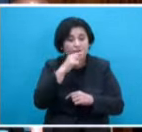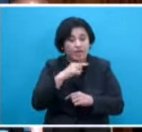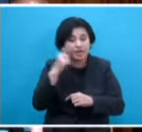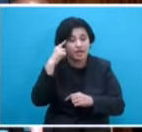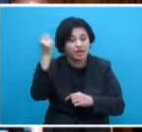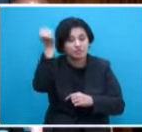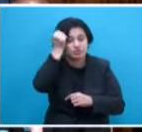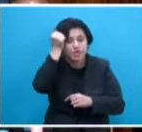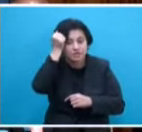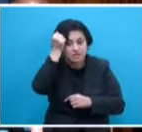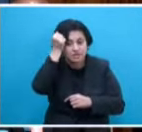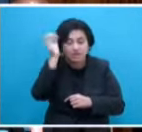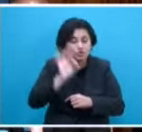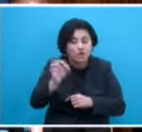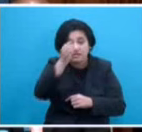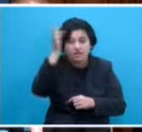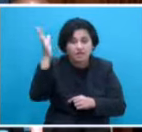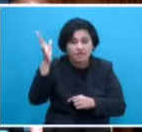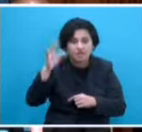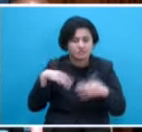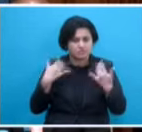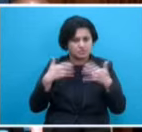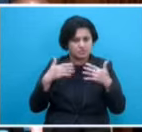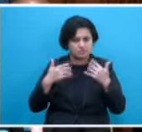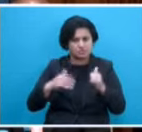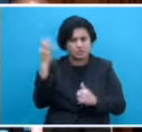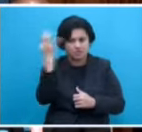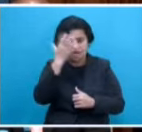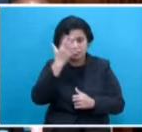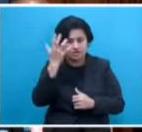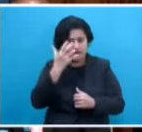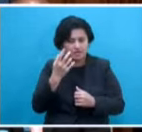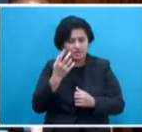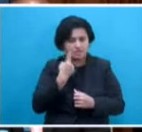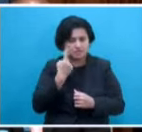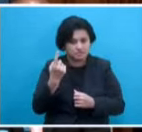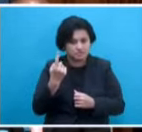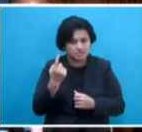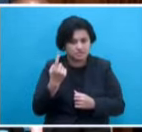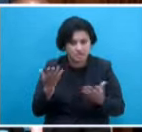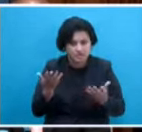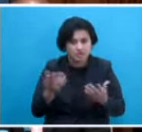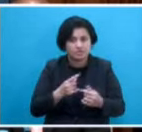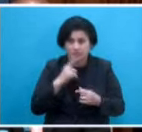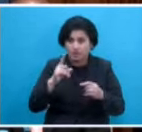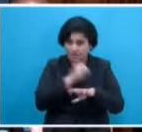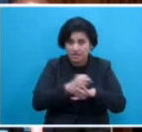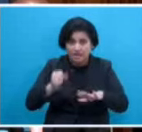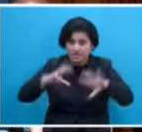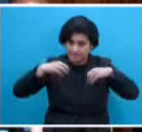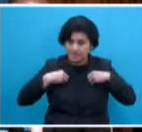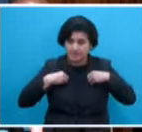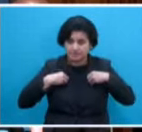seditious statements. For the government to issue a statement defending these seditious statements as possibly doctored by a